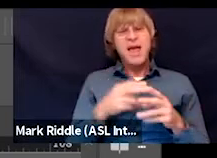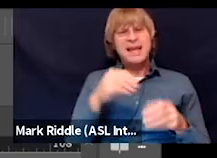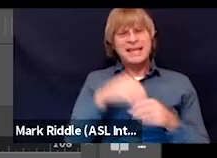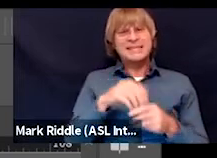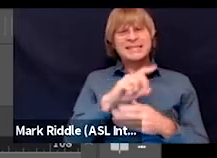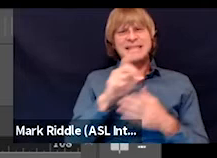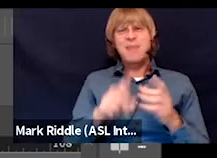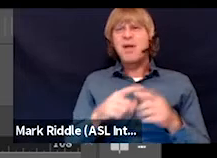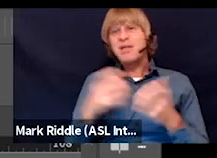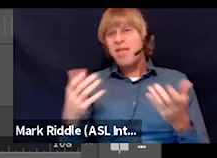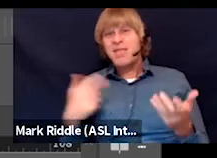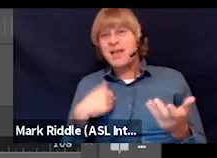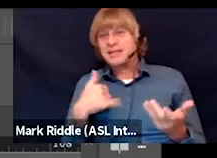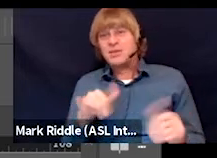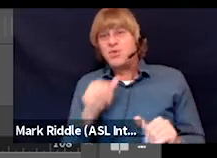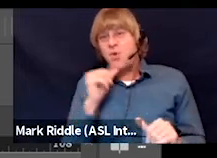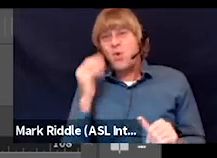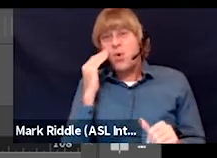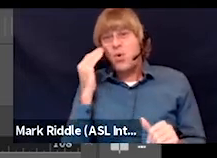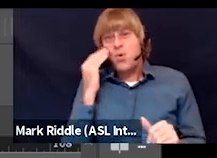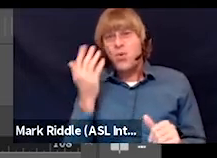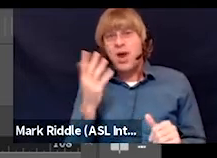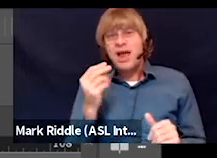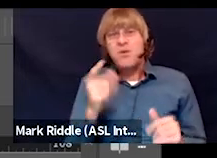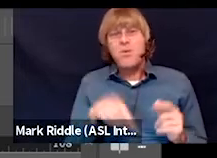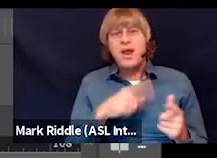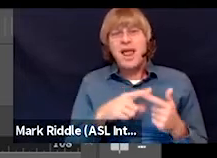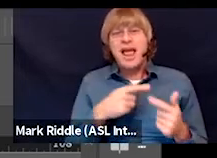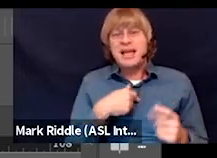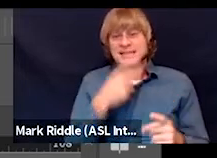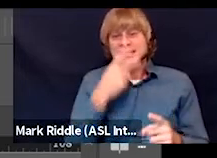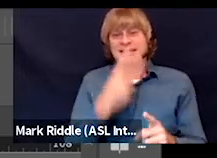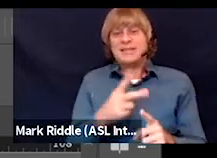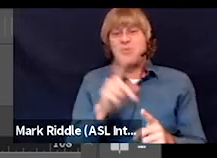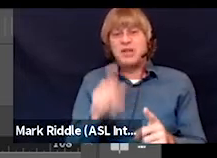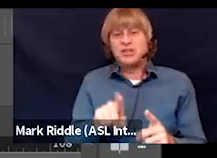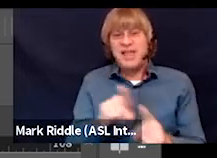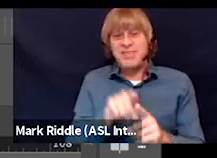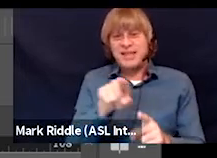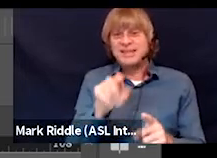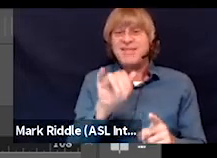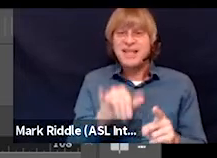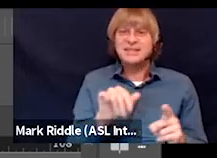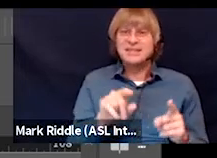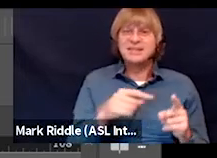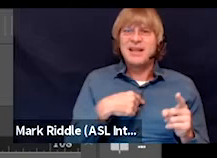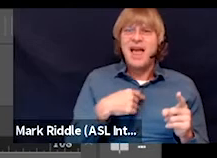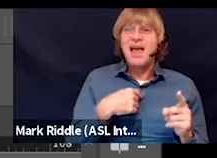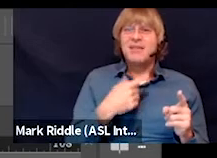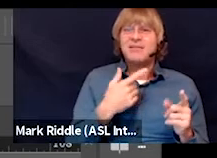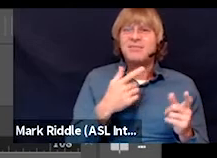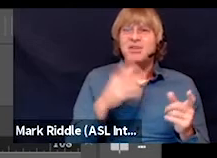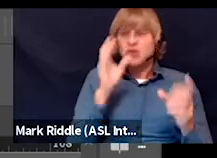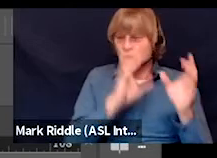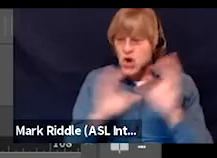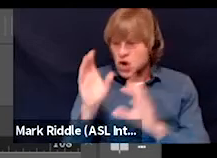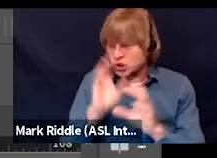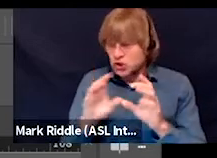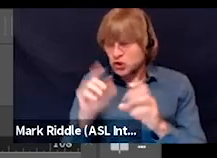there's a lot that I still don't know. And anytime I come across questions like that, that's when I go search it.